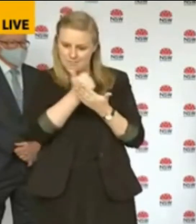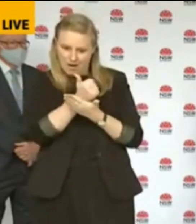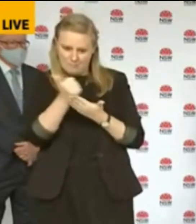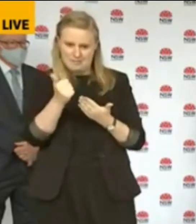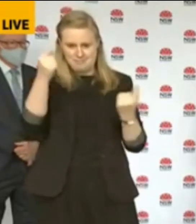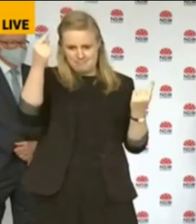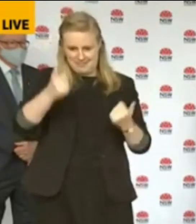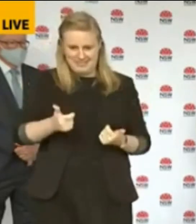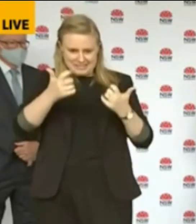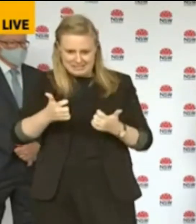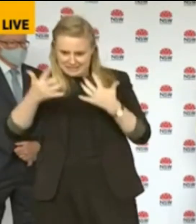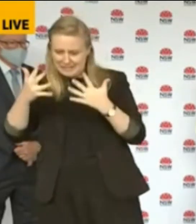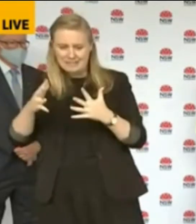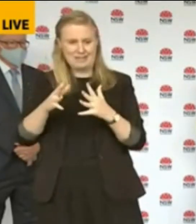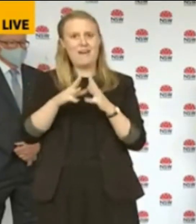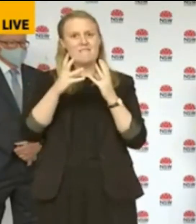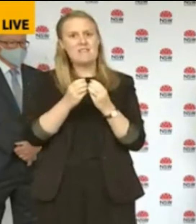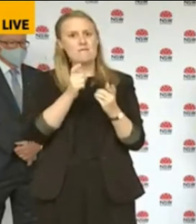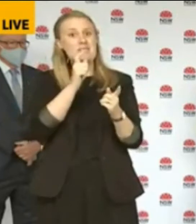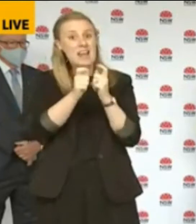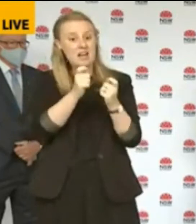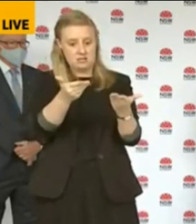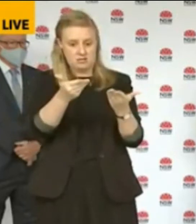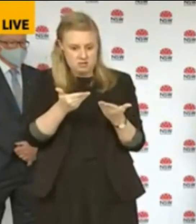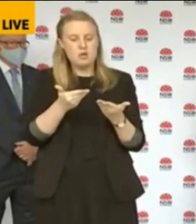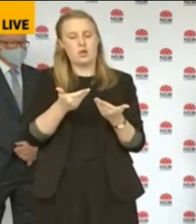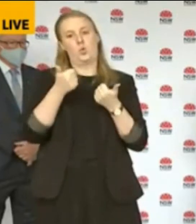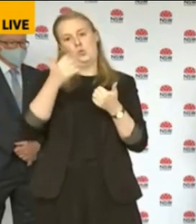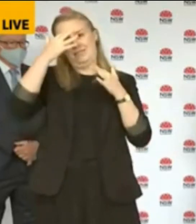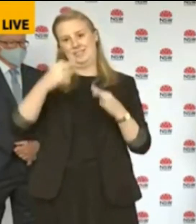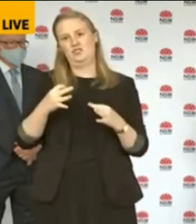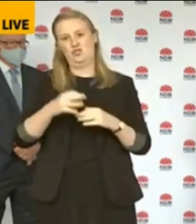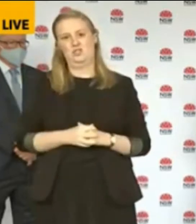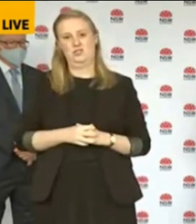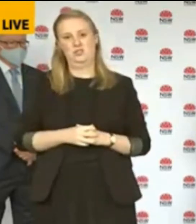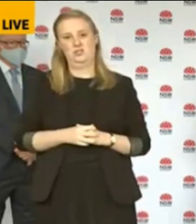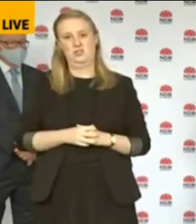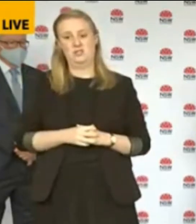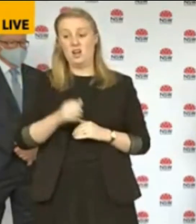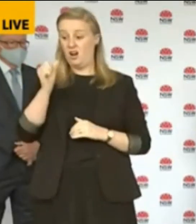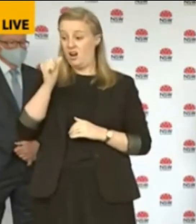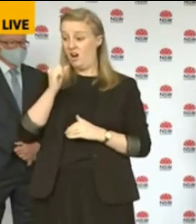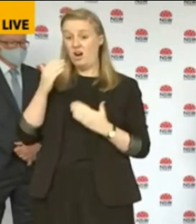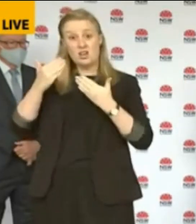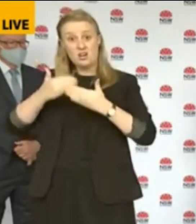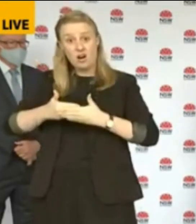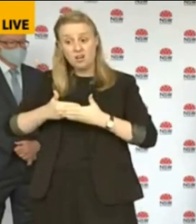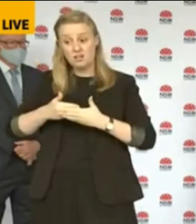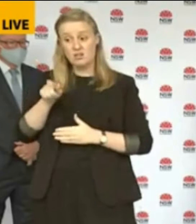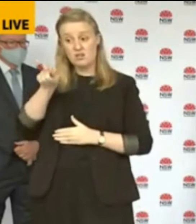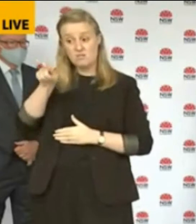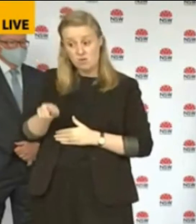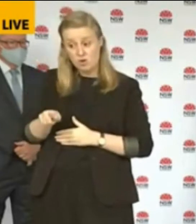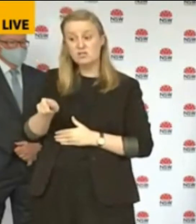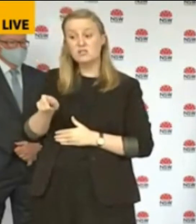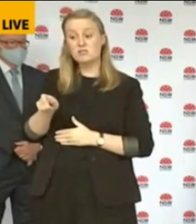overnight, we have had a household contact of someone in Avalon and connected to the Avalon cluster. And that is why we will continue